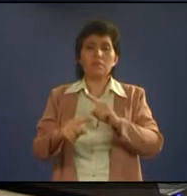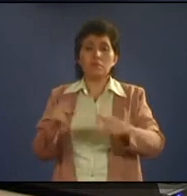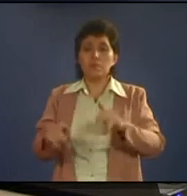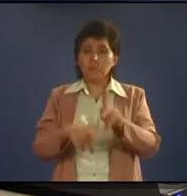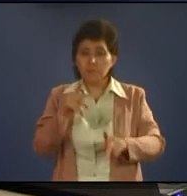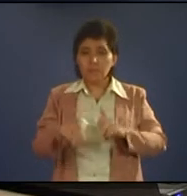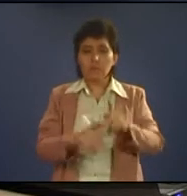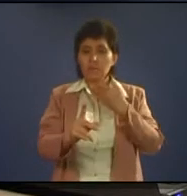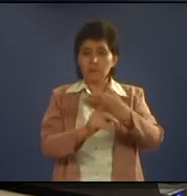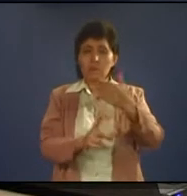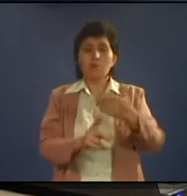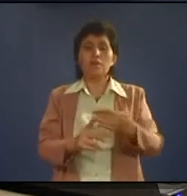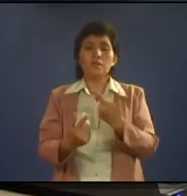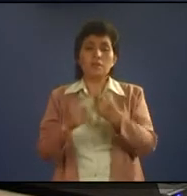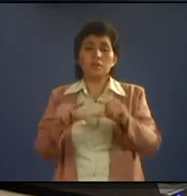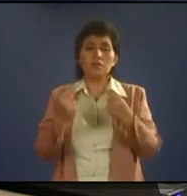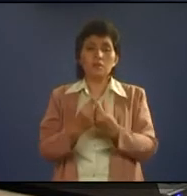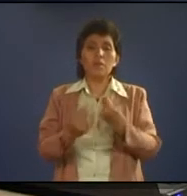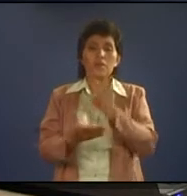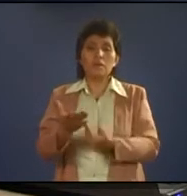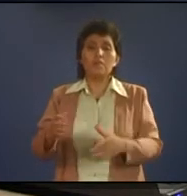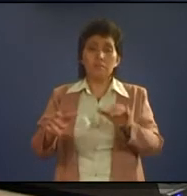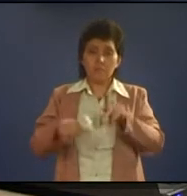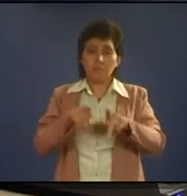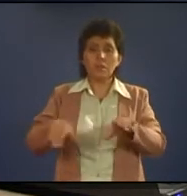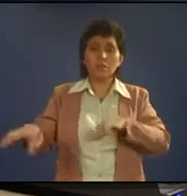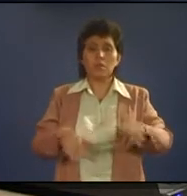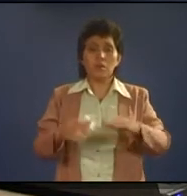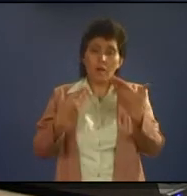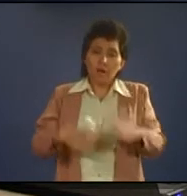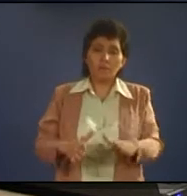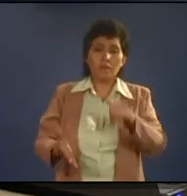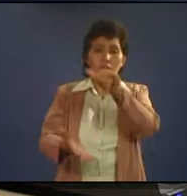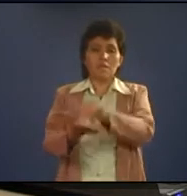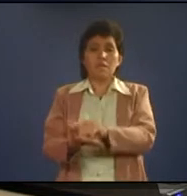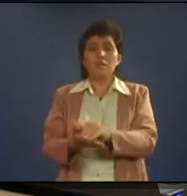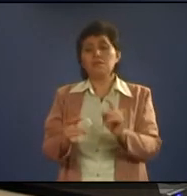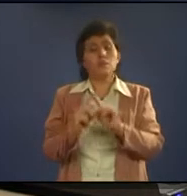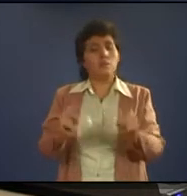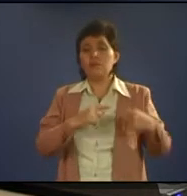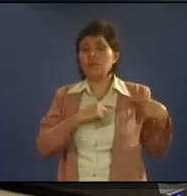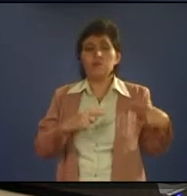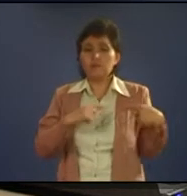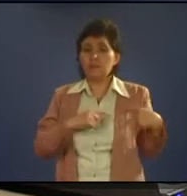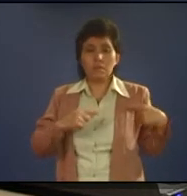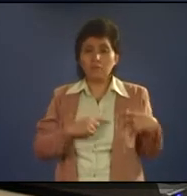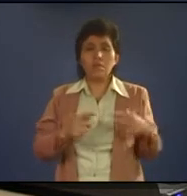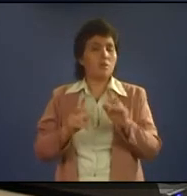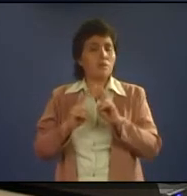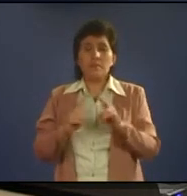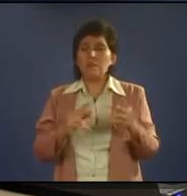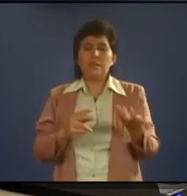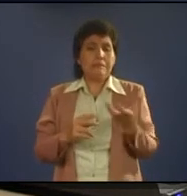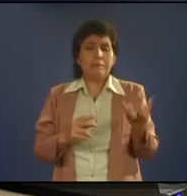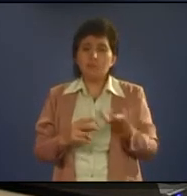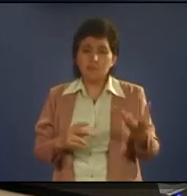group. Now, what people do after that, okay? Yeah, it's very hurtful. Obviously, it's very hurtful, and you shouldn't do that if you